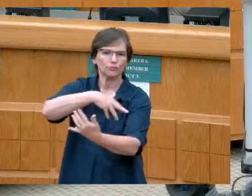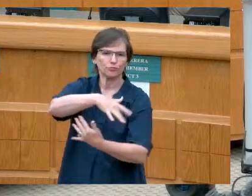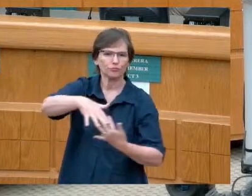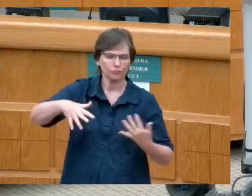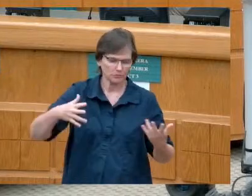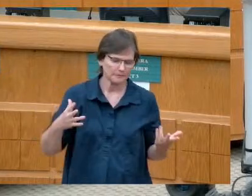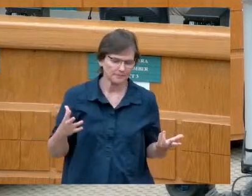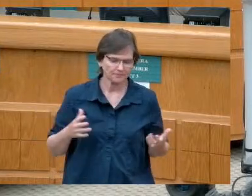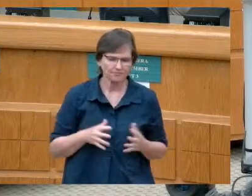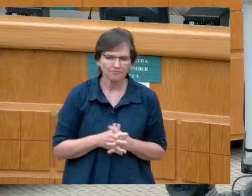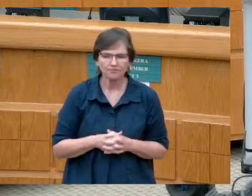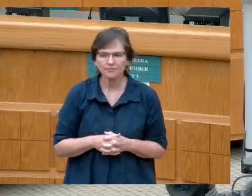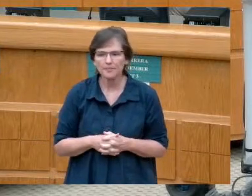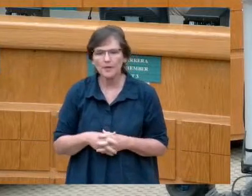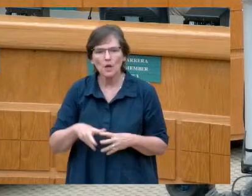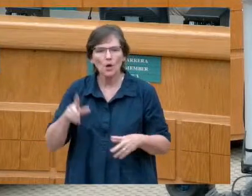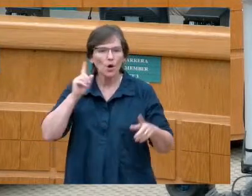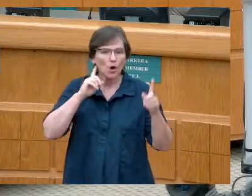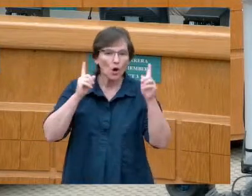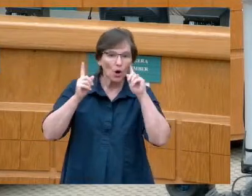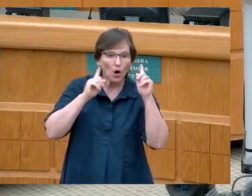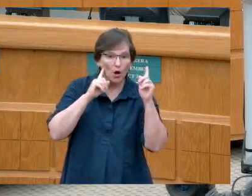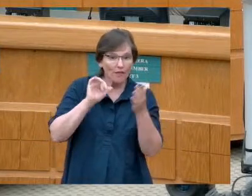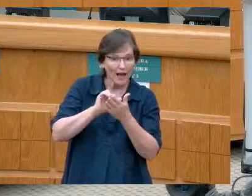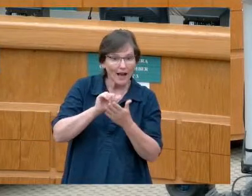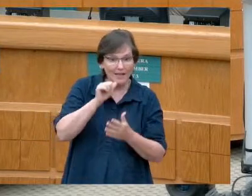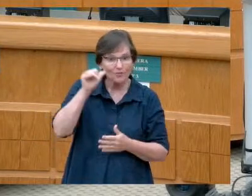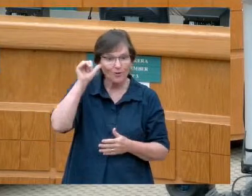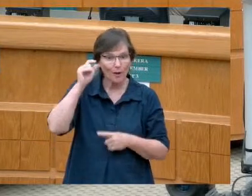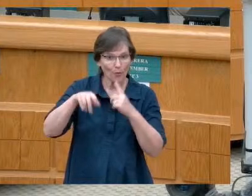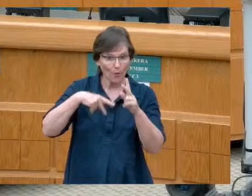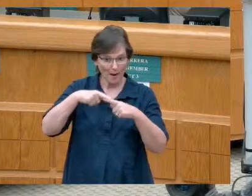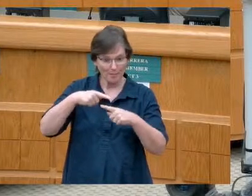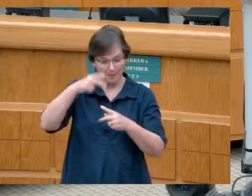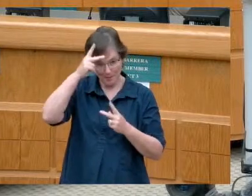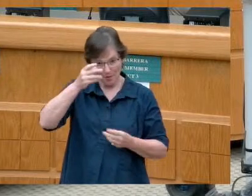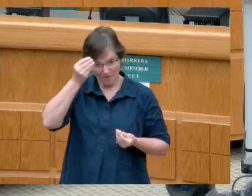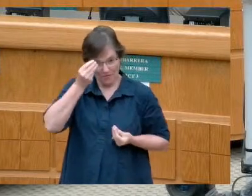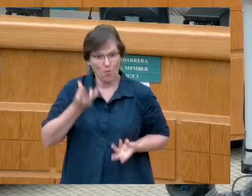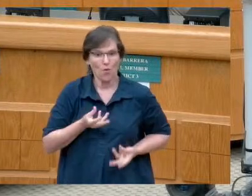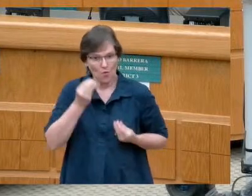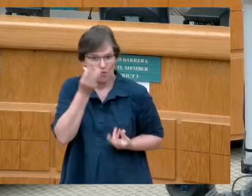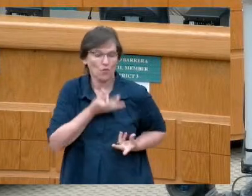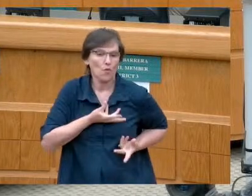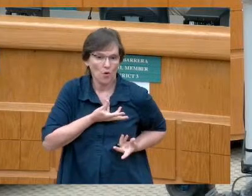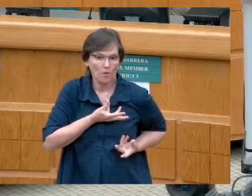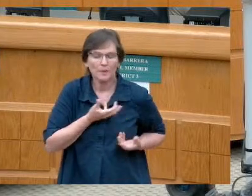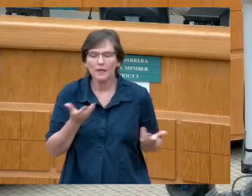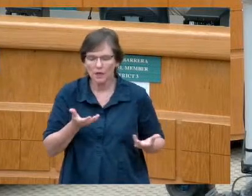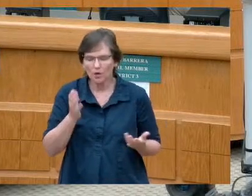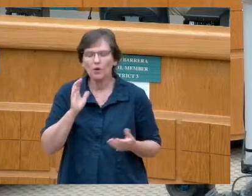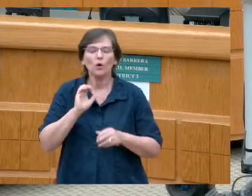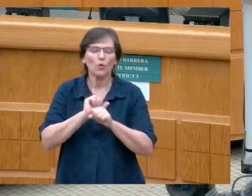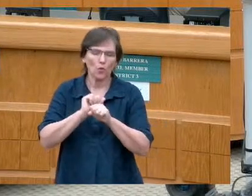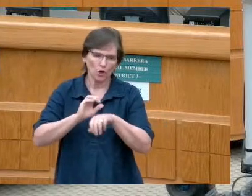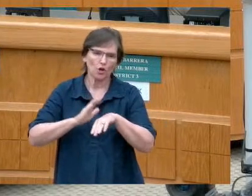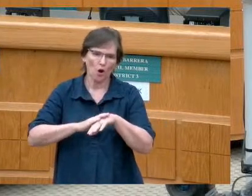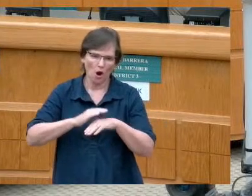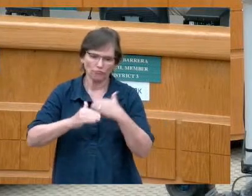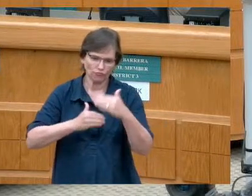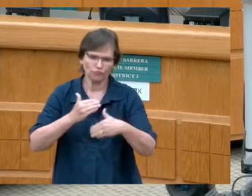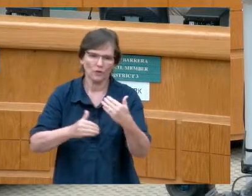heard you loud and clear yesterday, and we've acted on it. It's kind of the bottom line, and we'll have a more detailed operational